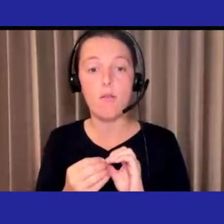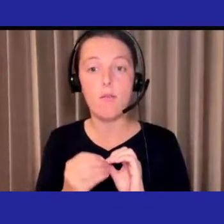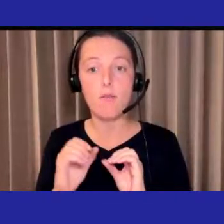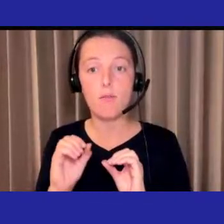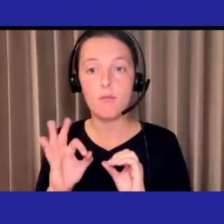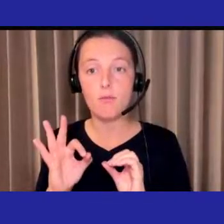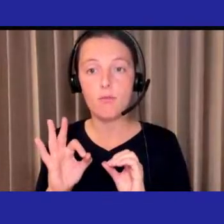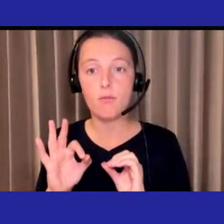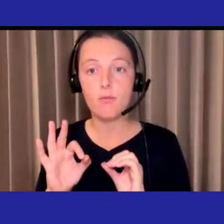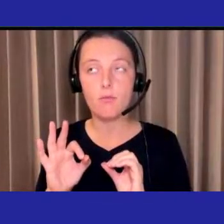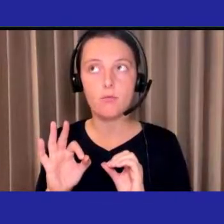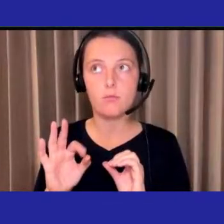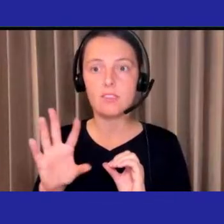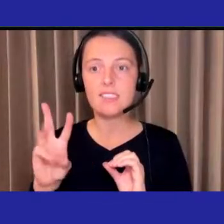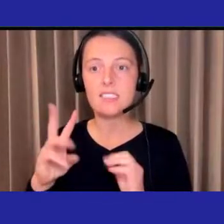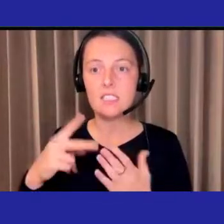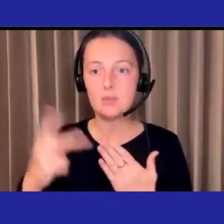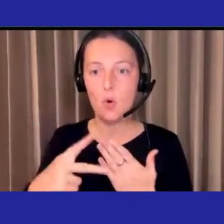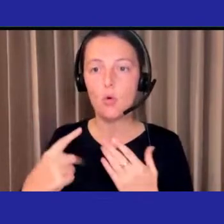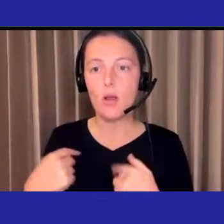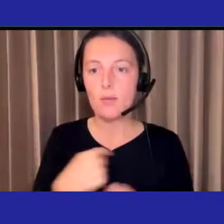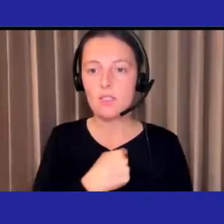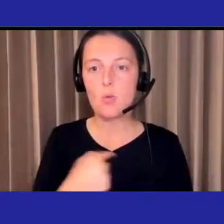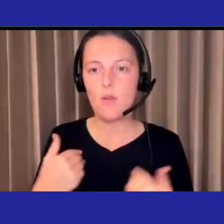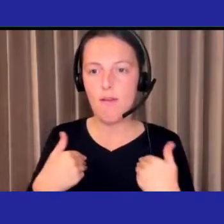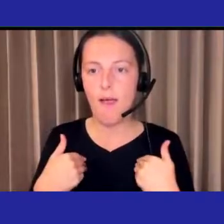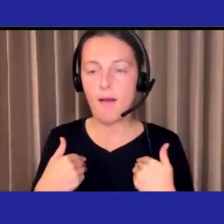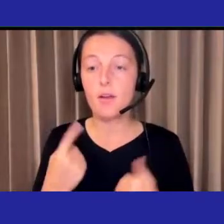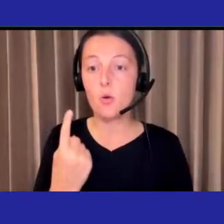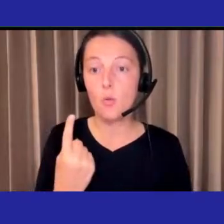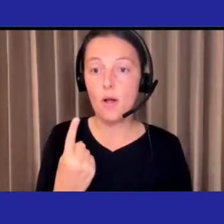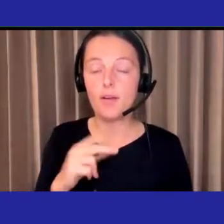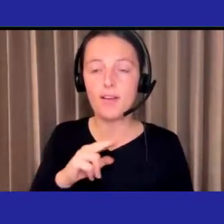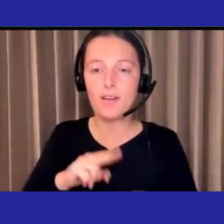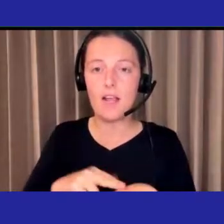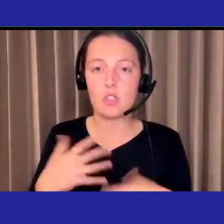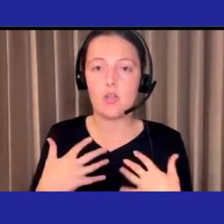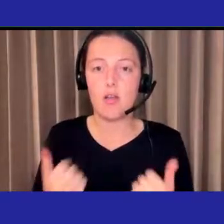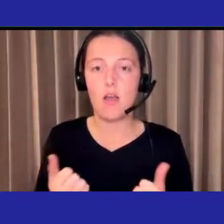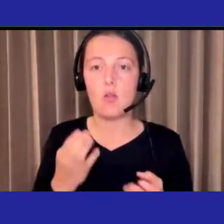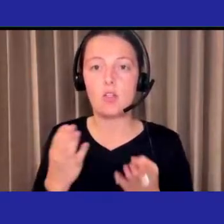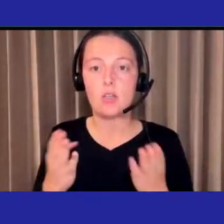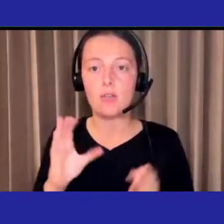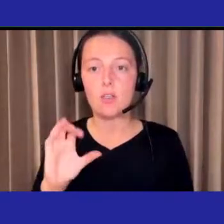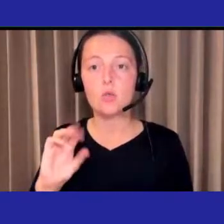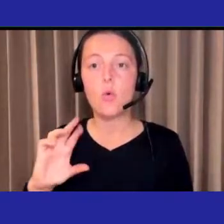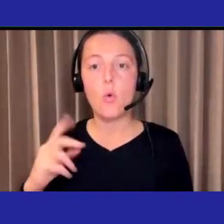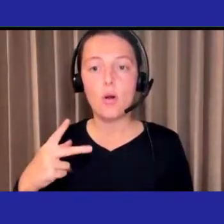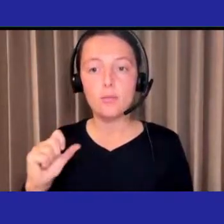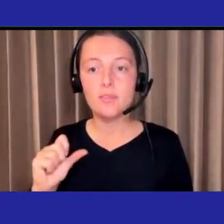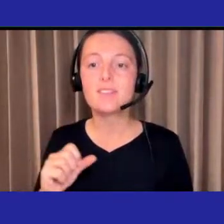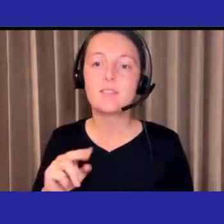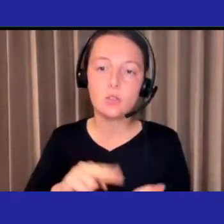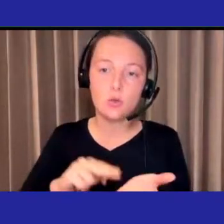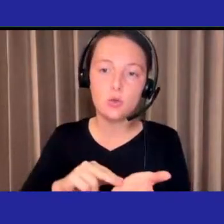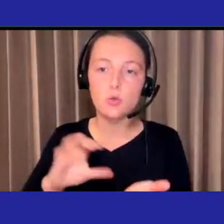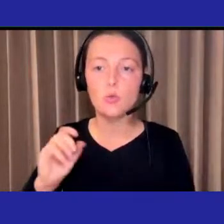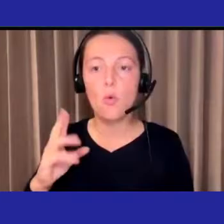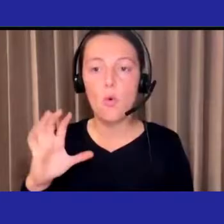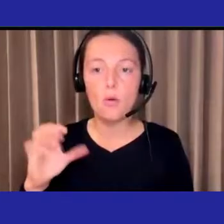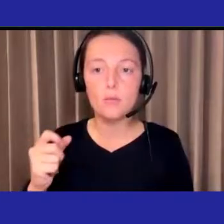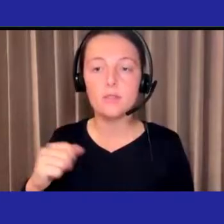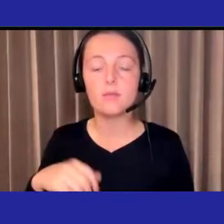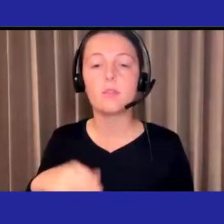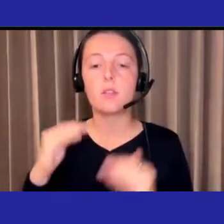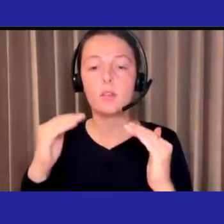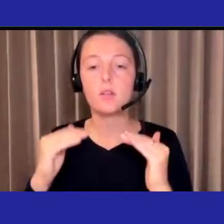six programs that we've had. One of them is the National Health Service Corps, the Nurse Corps, the Loan Forgiveness Program, Nurses Across New